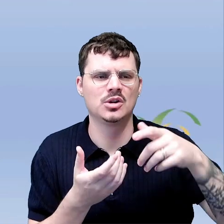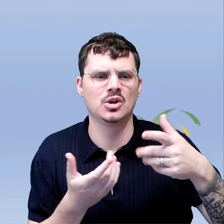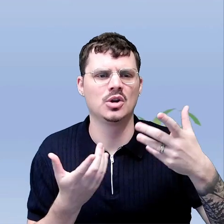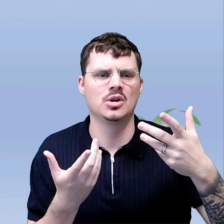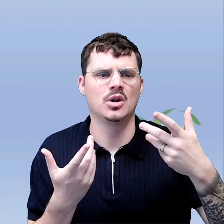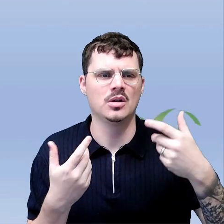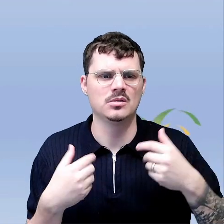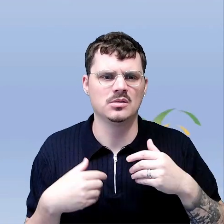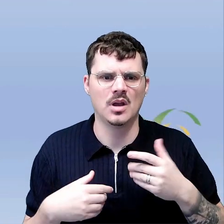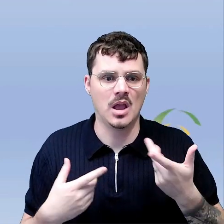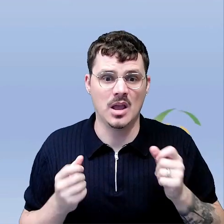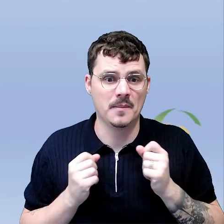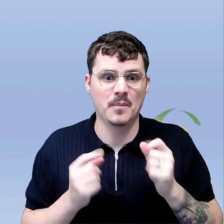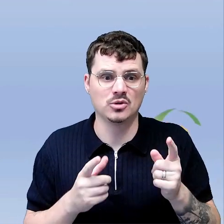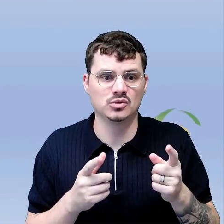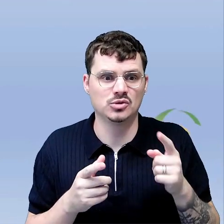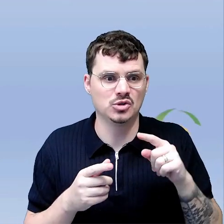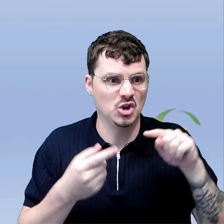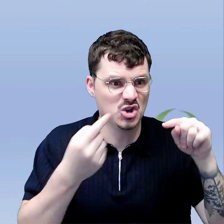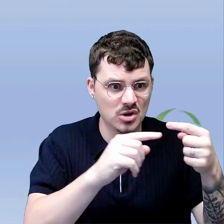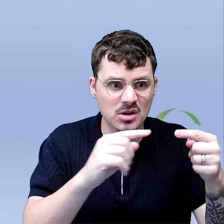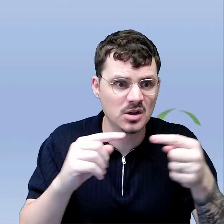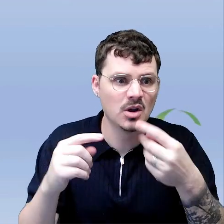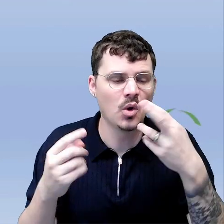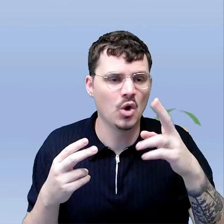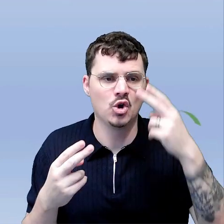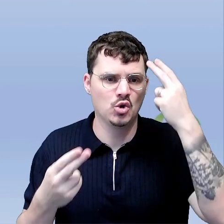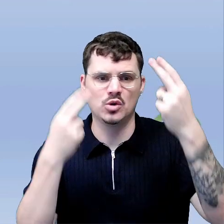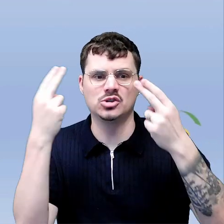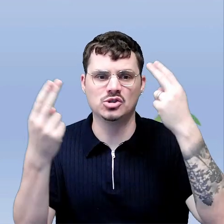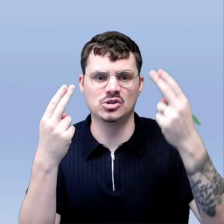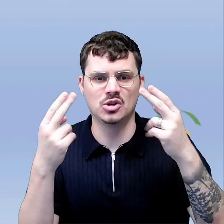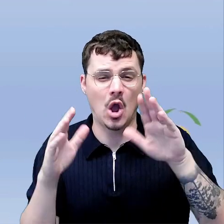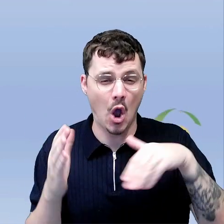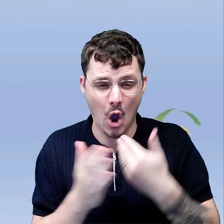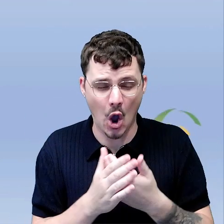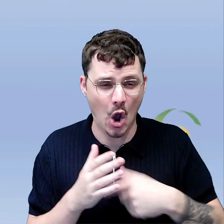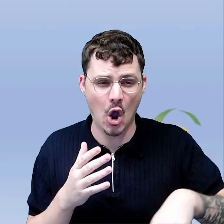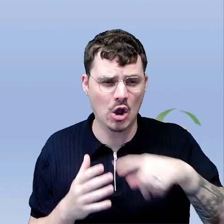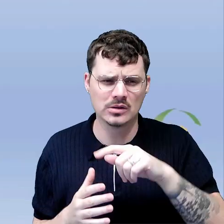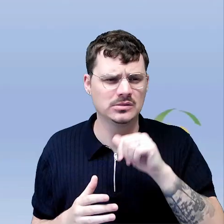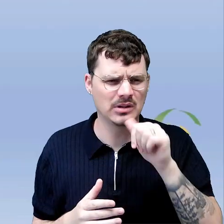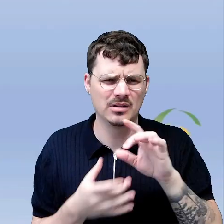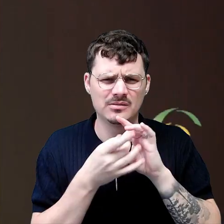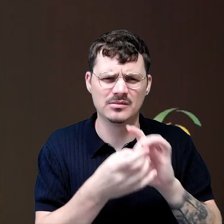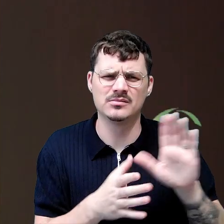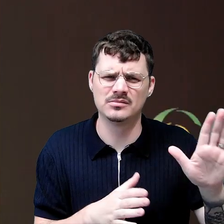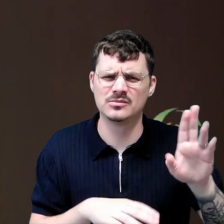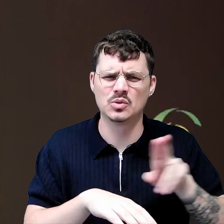homicidal impulses, and hallucinations. All of this completely out of character.